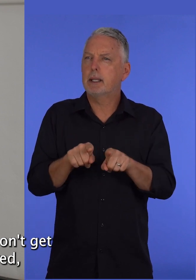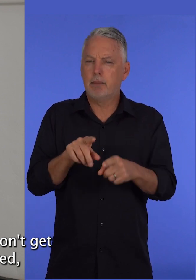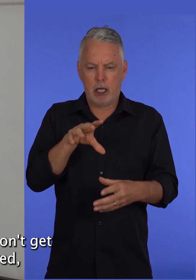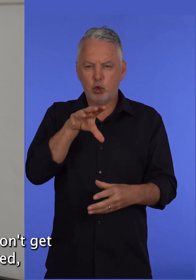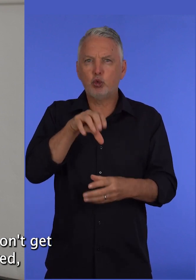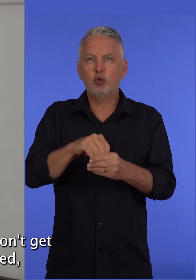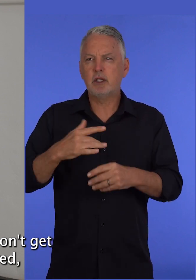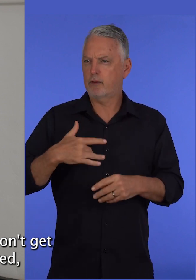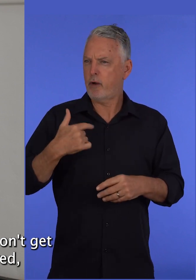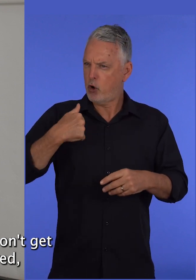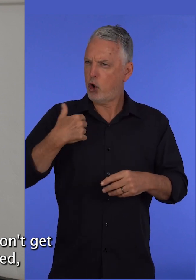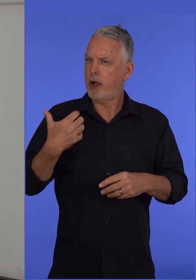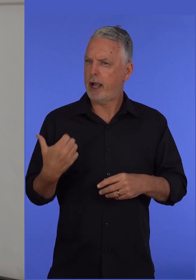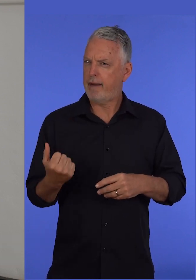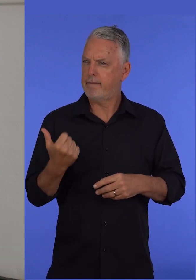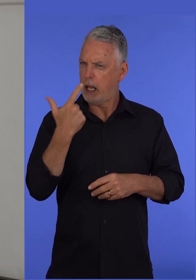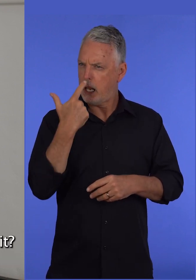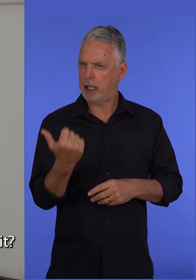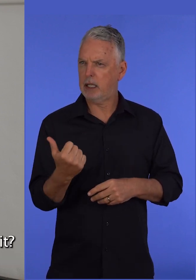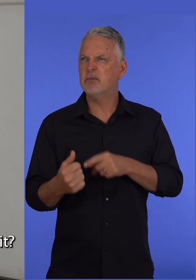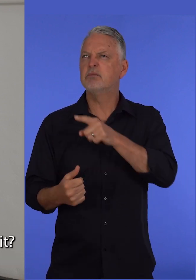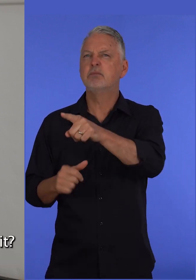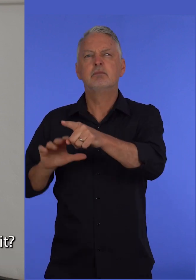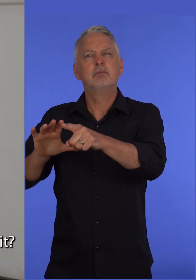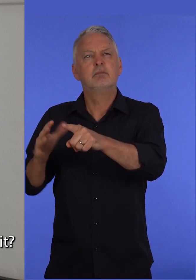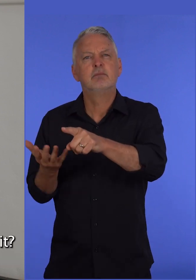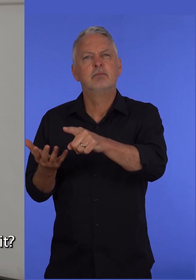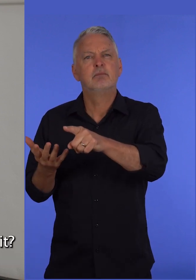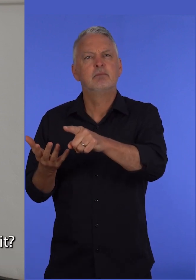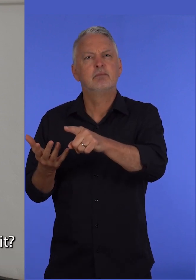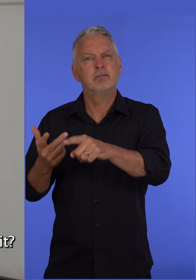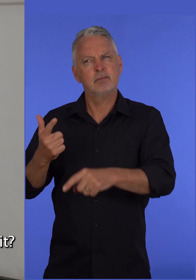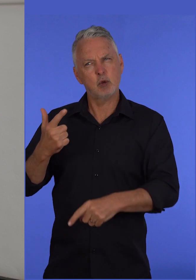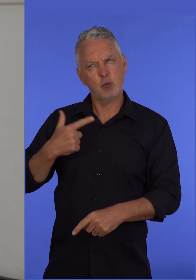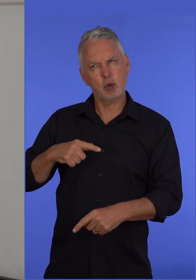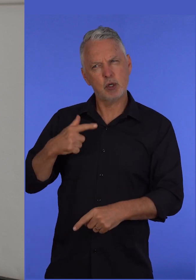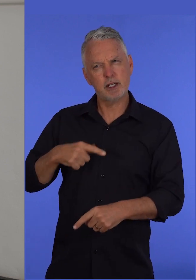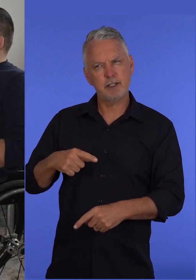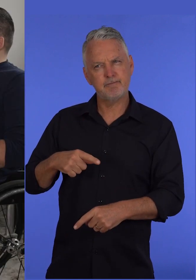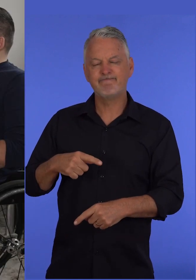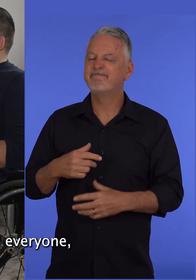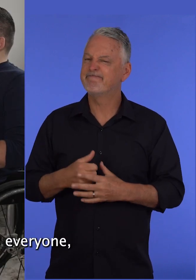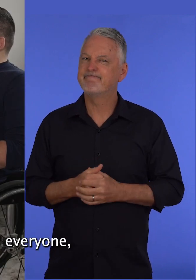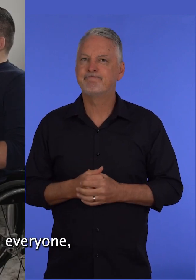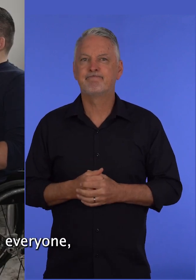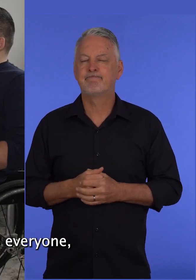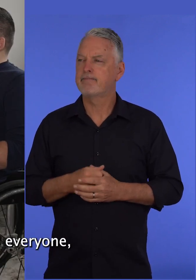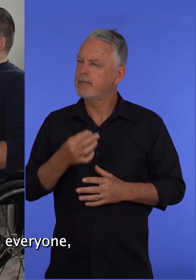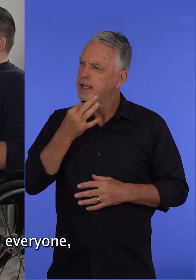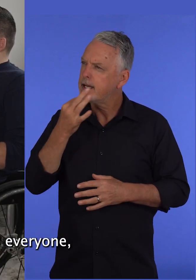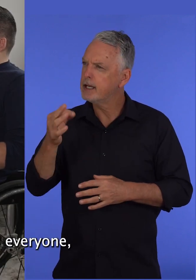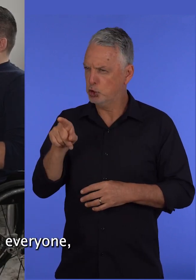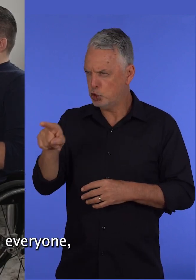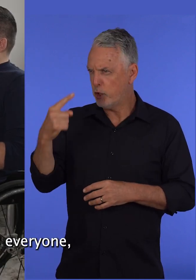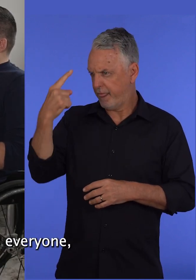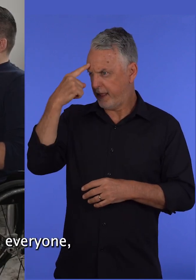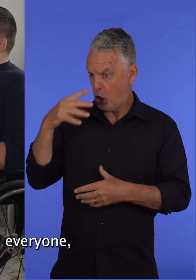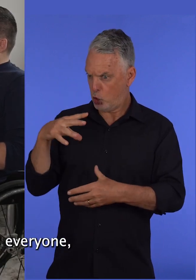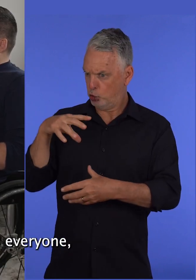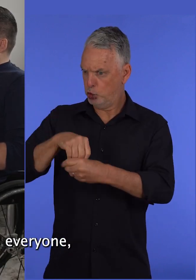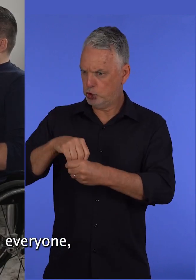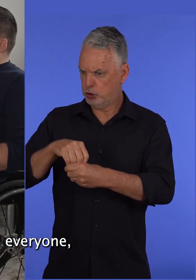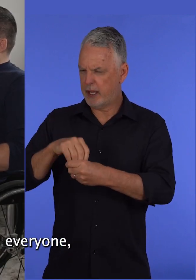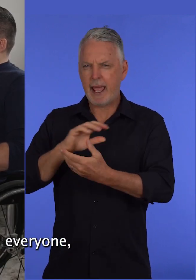inclusive life that I've lived, what has been the point to it? How do you think inclusion